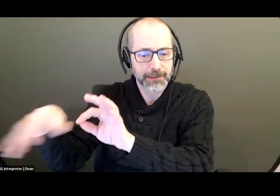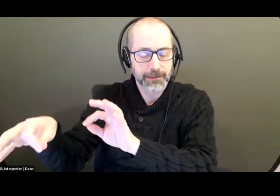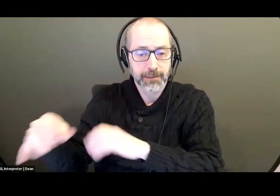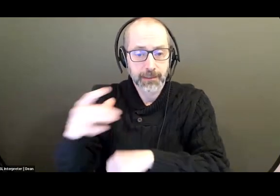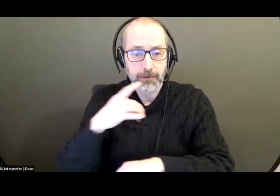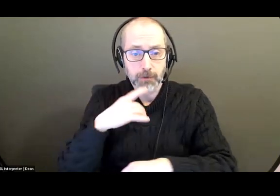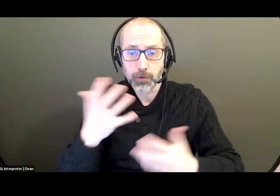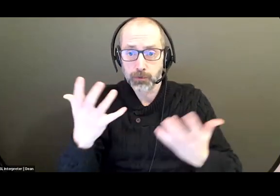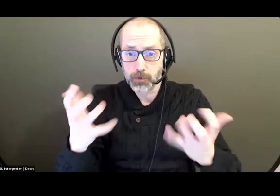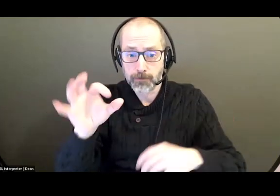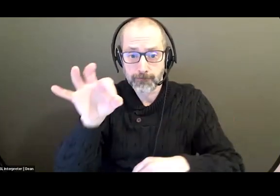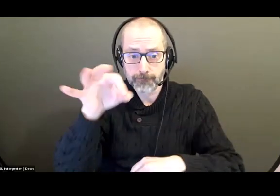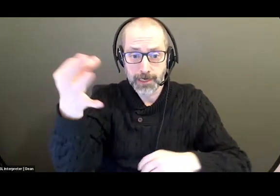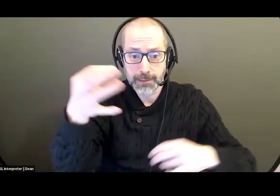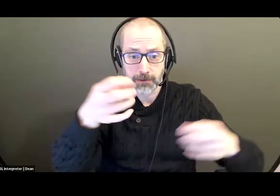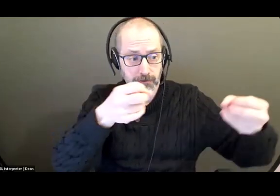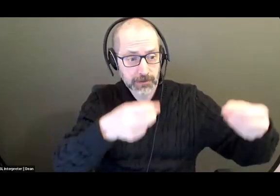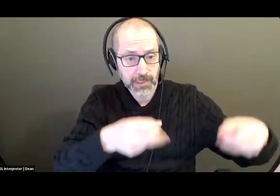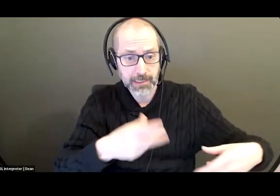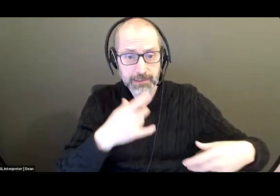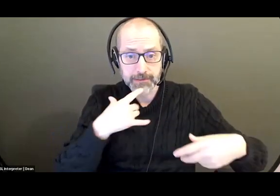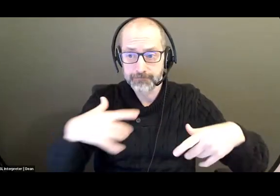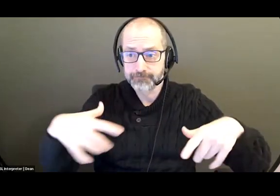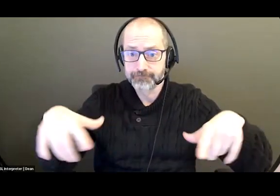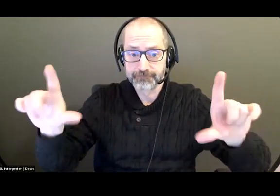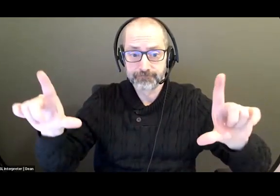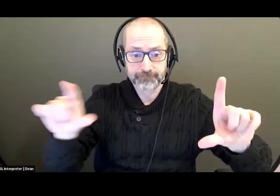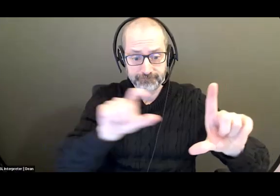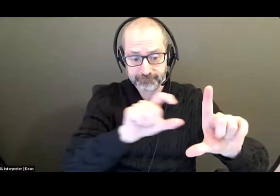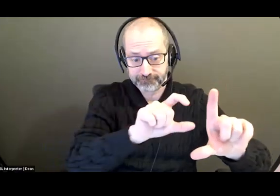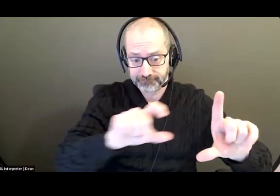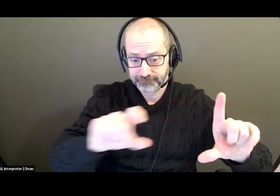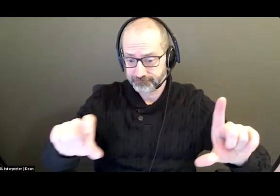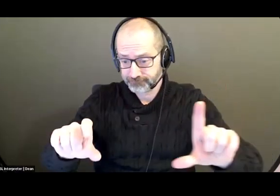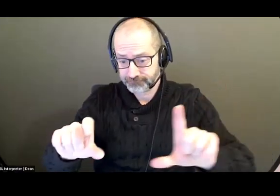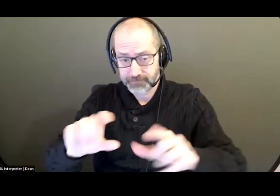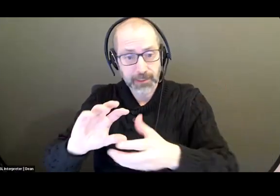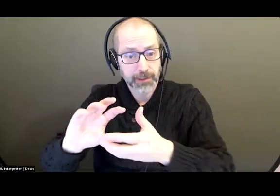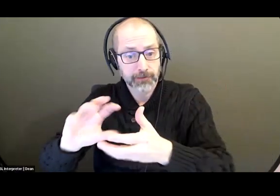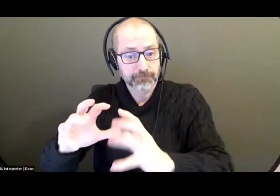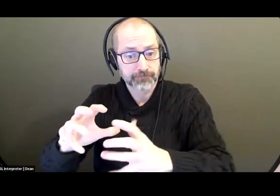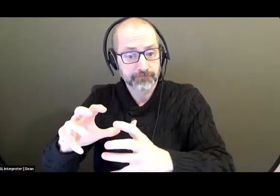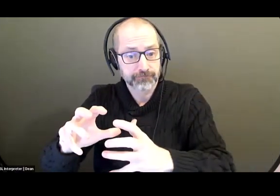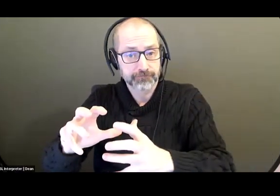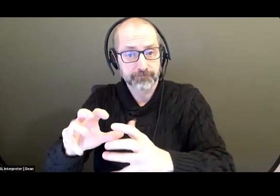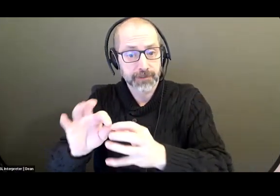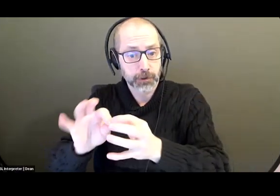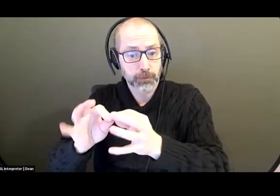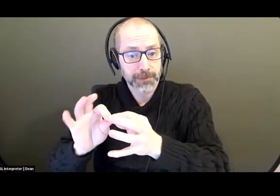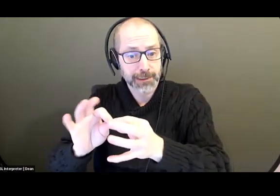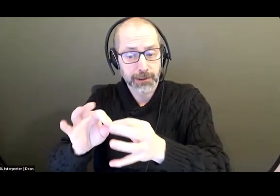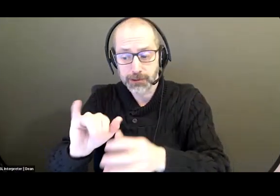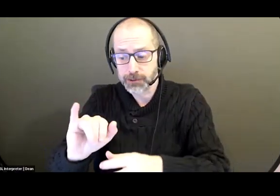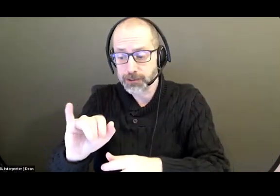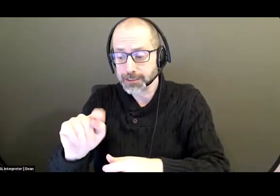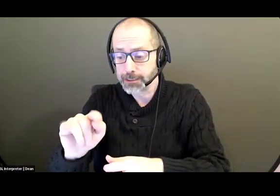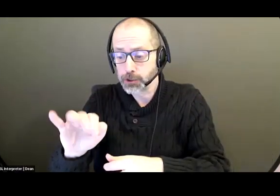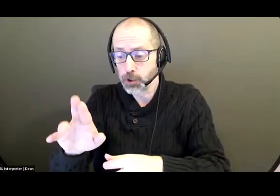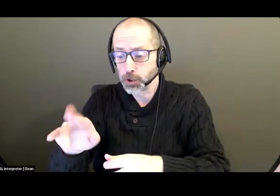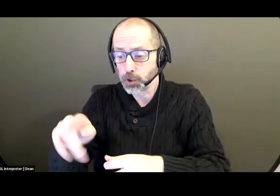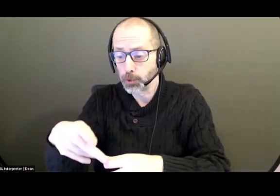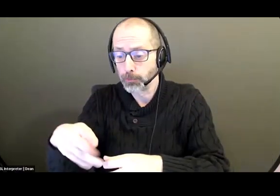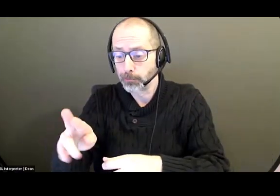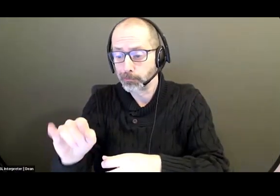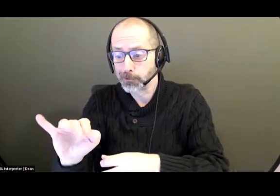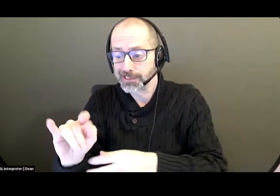Events. To access the session in French today, please look for the interpretation menu on your toolbar and as